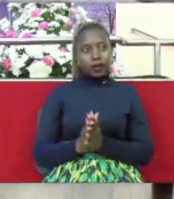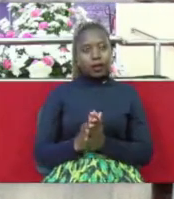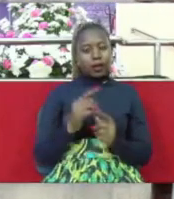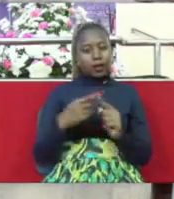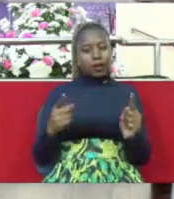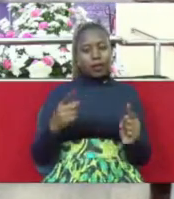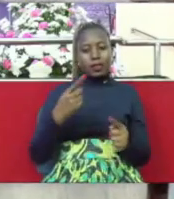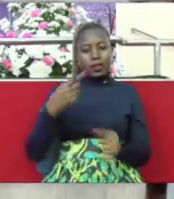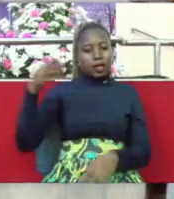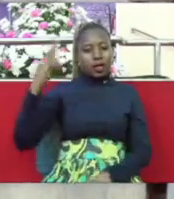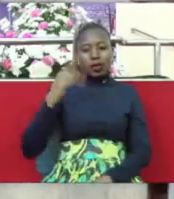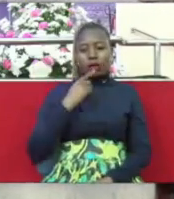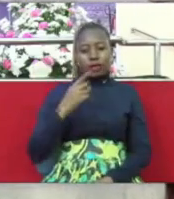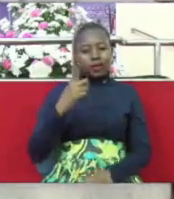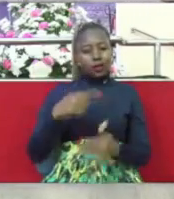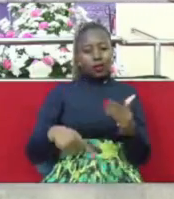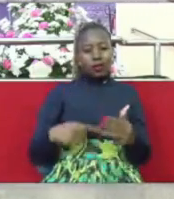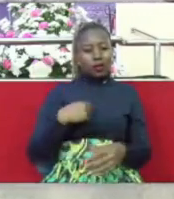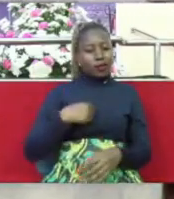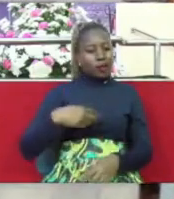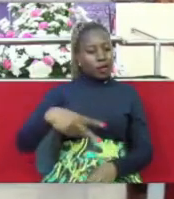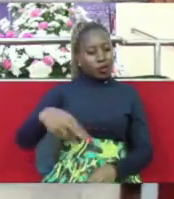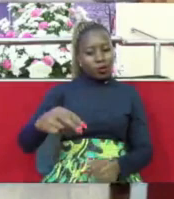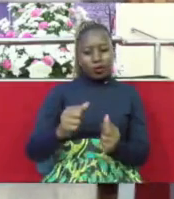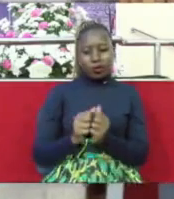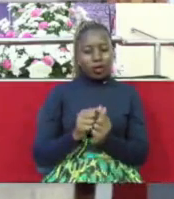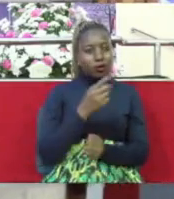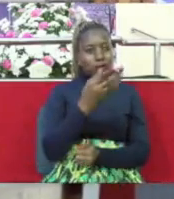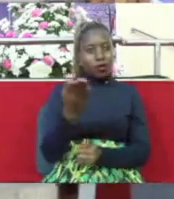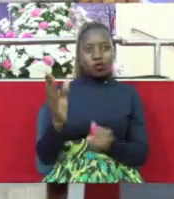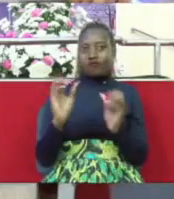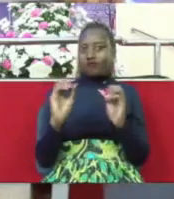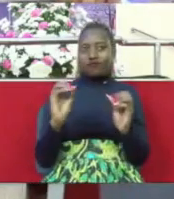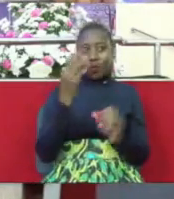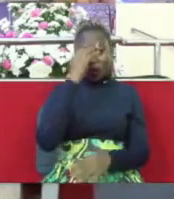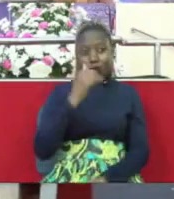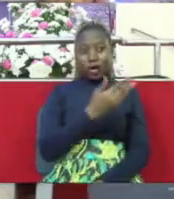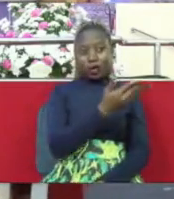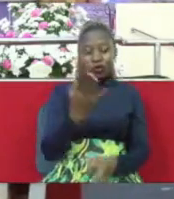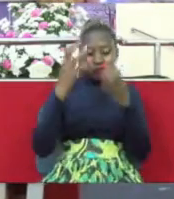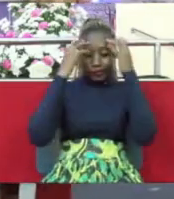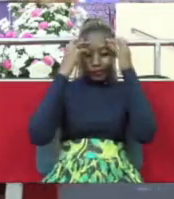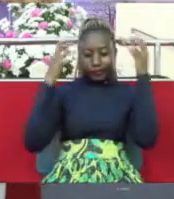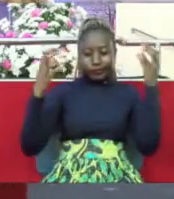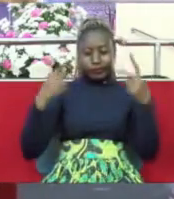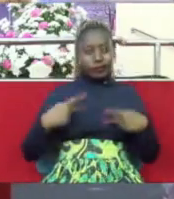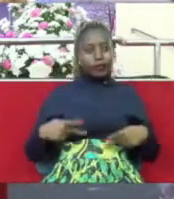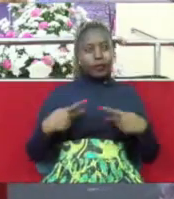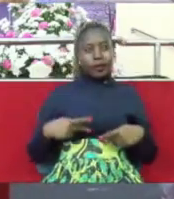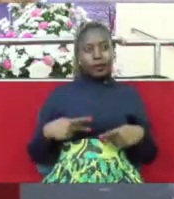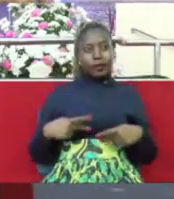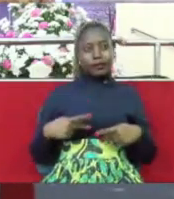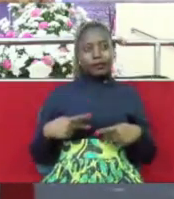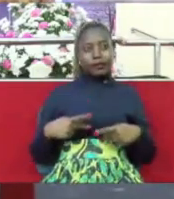going to go with you because you're a stiff-necked people. Lakini anasema sitaenda nanyi kwa sababu nyinyi watu wa shingo gumu. However, I am going to release